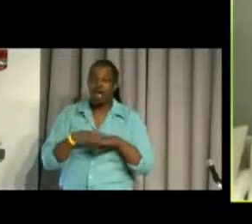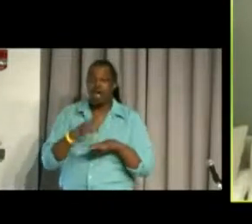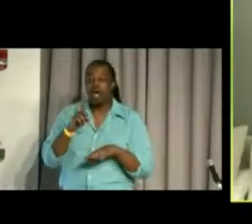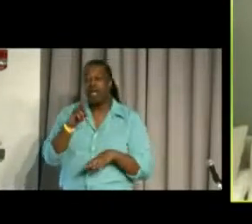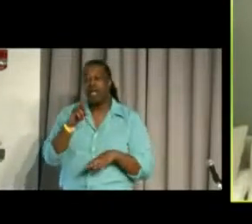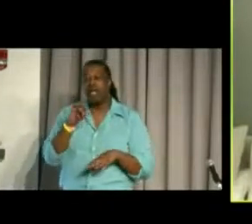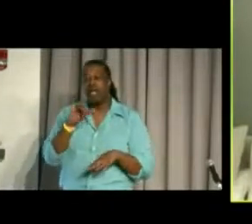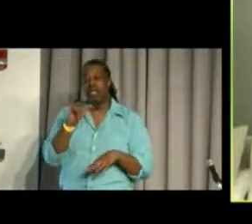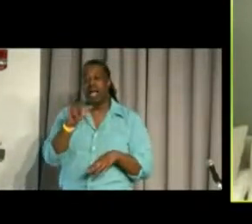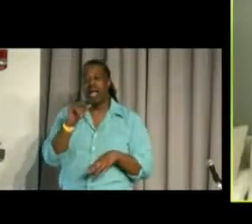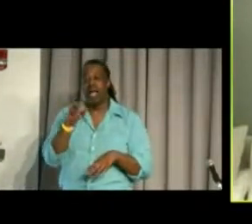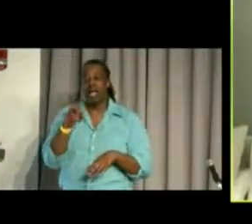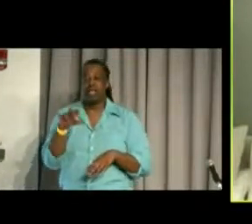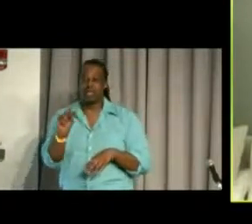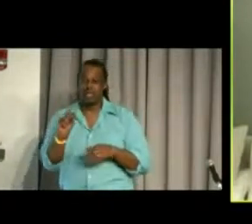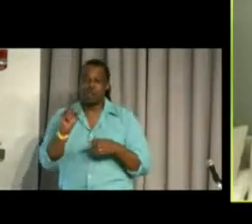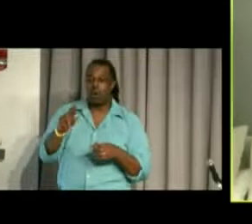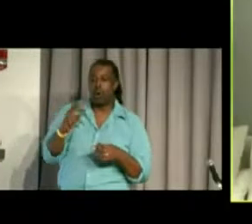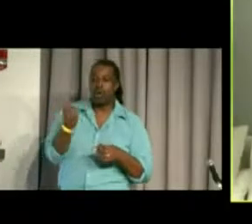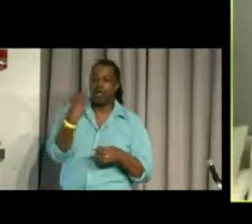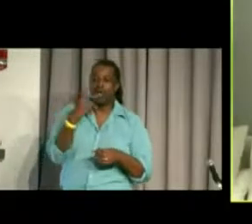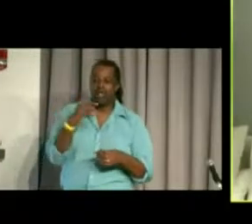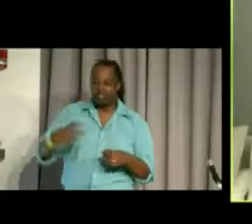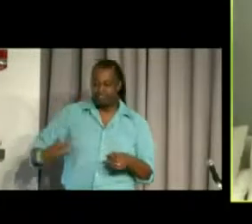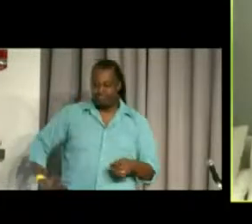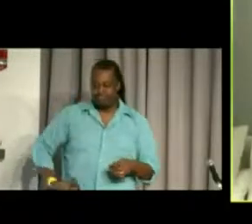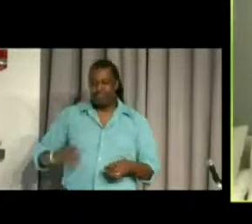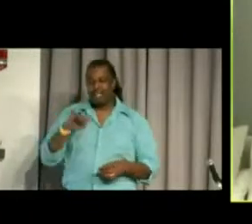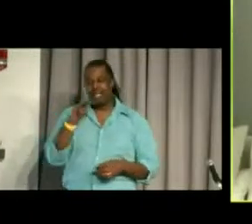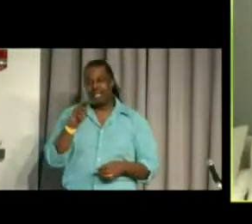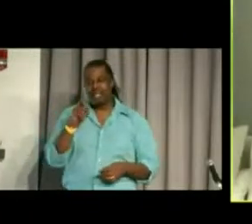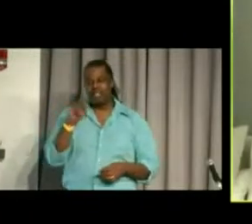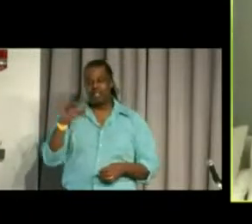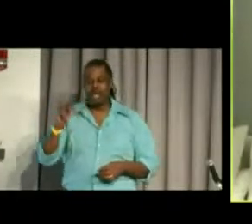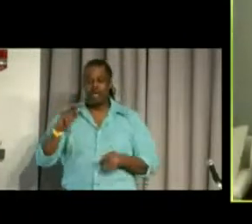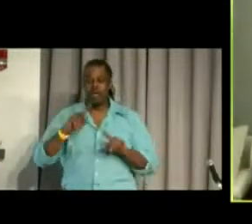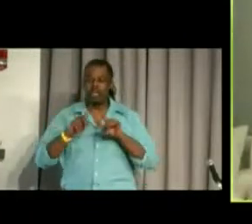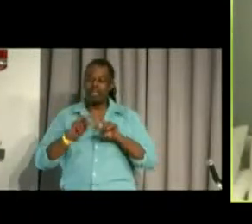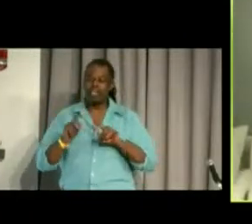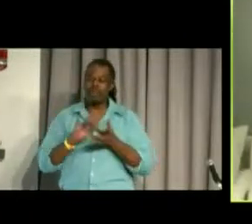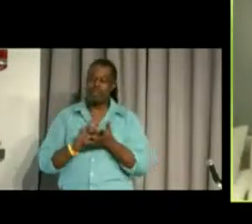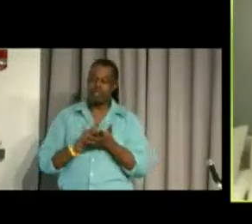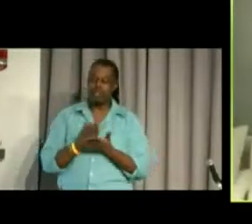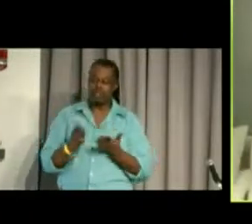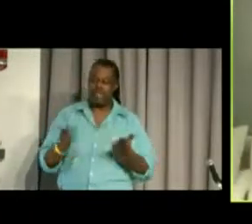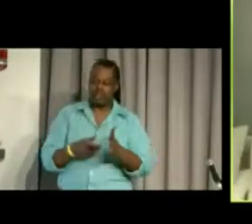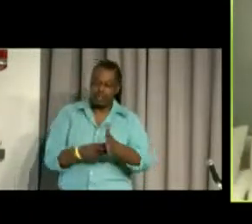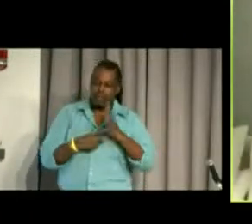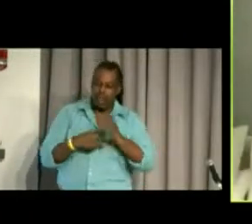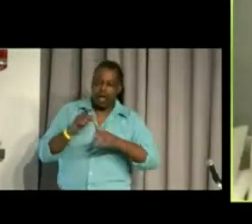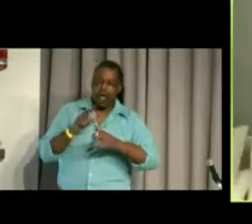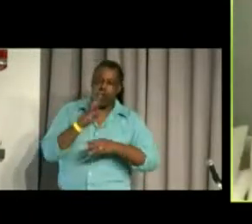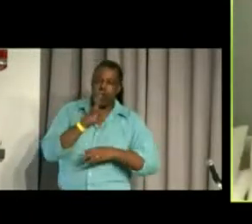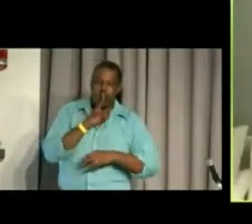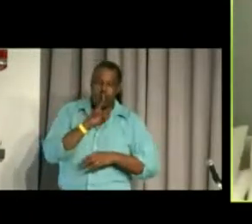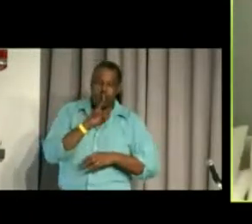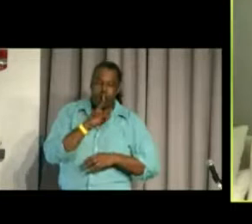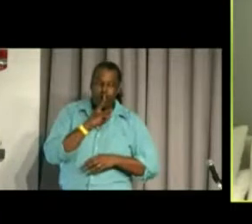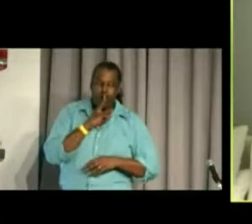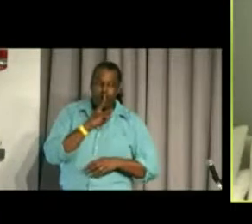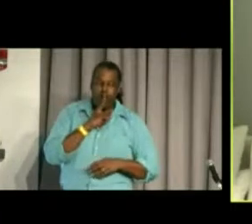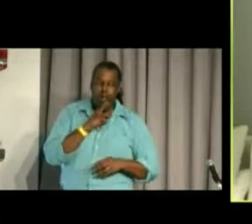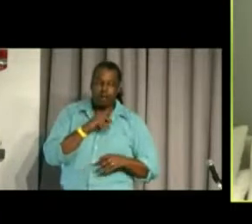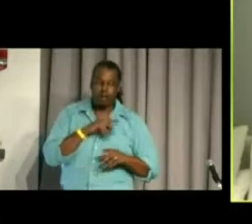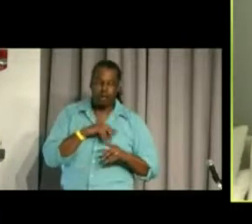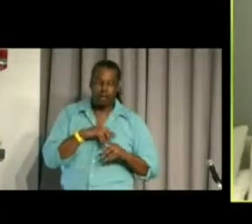who were taking insulin and all of the various different medical things that you wouldn't even connect water to, but is necessary